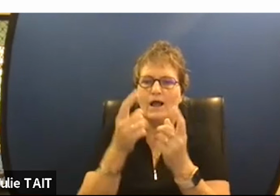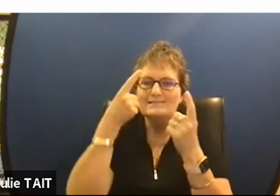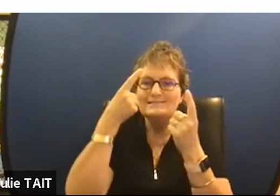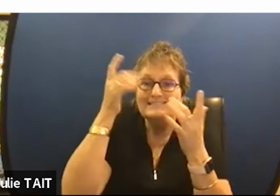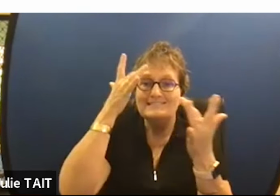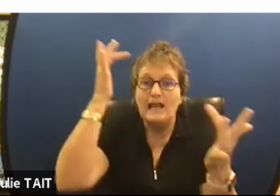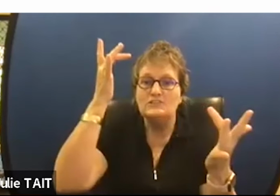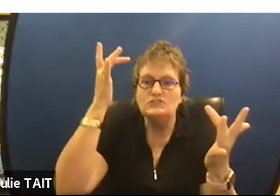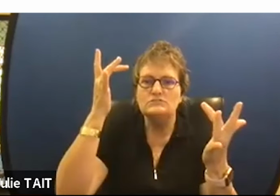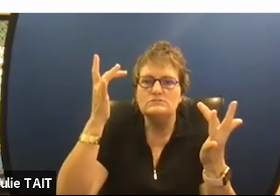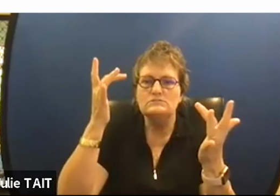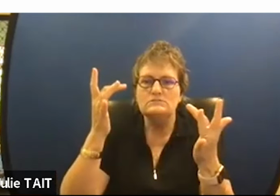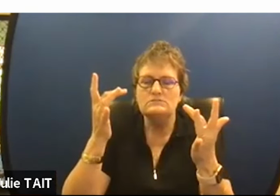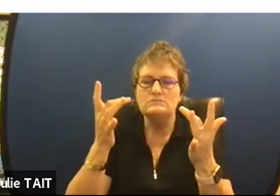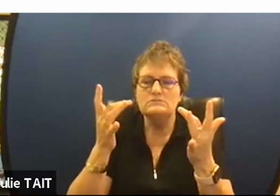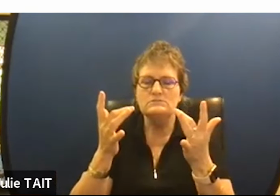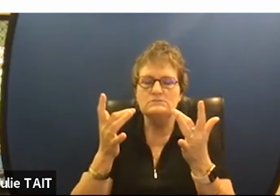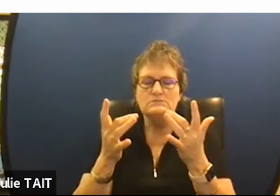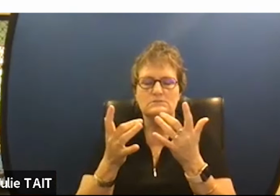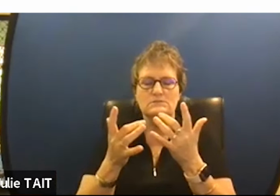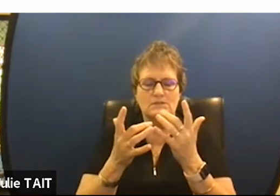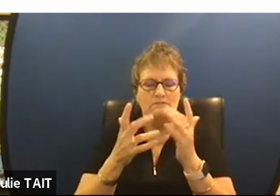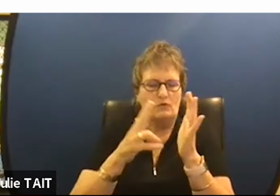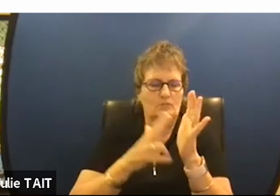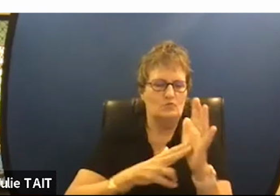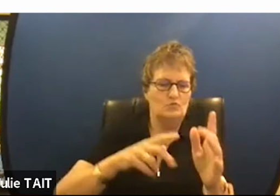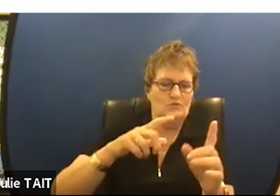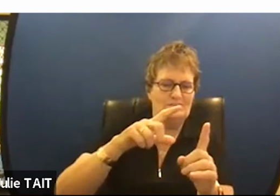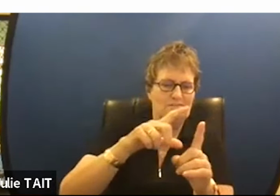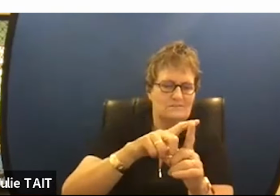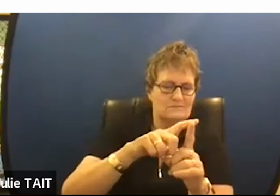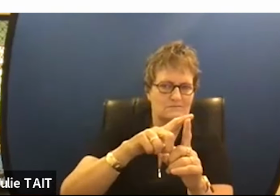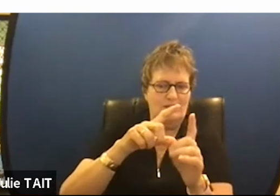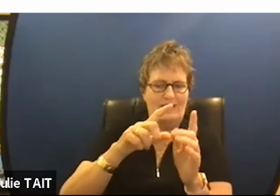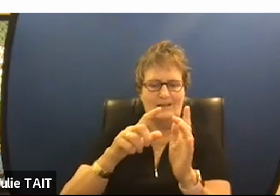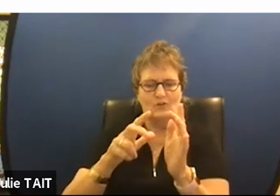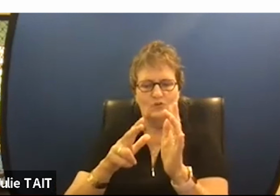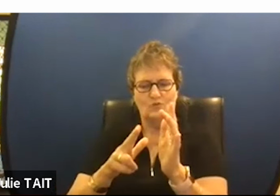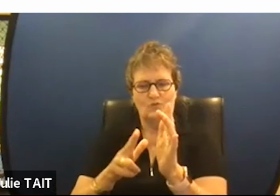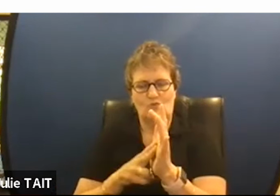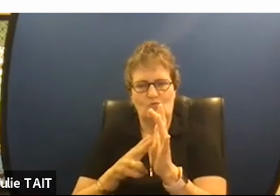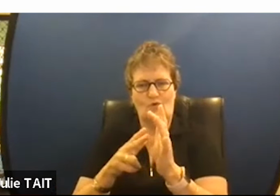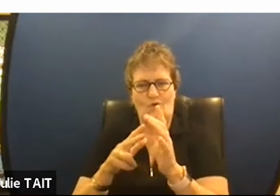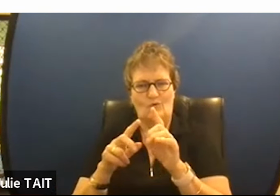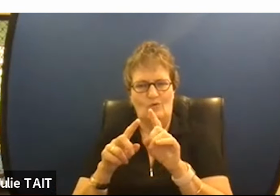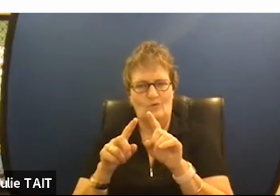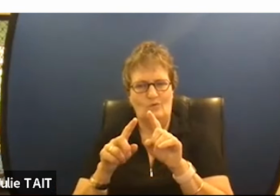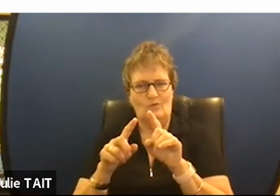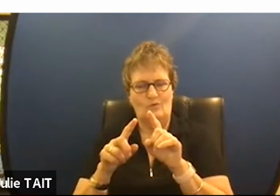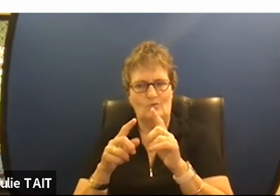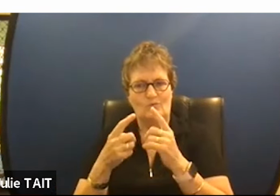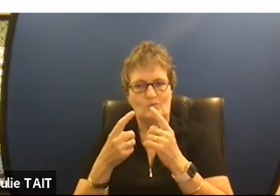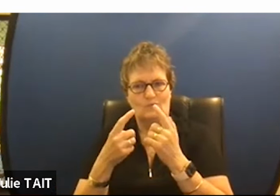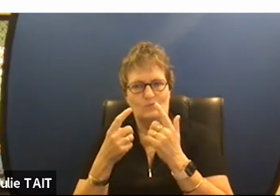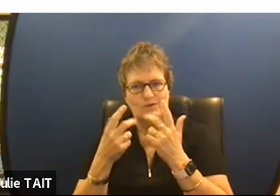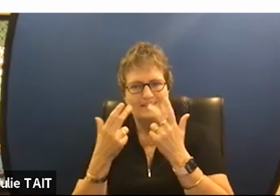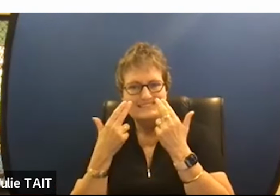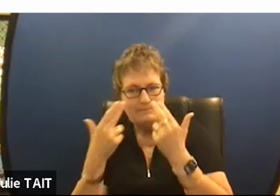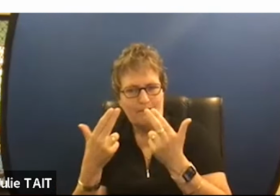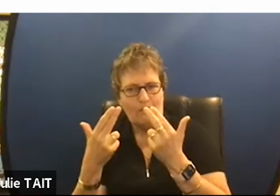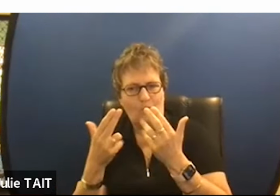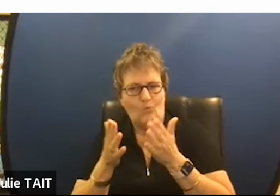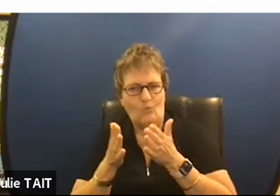of neurodivergent and neurotypical actors at UNSW. However, that said, for me at